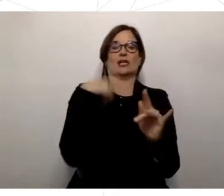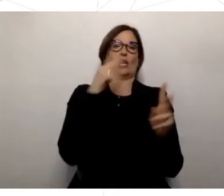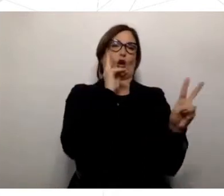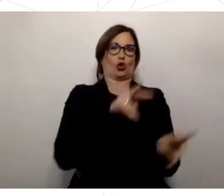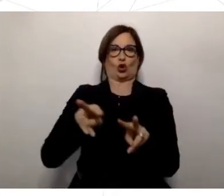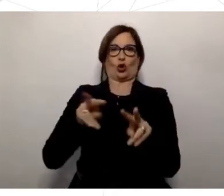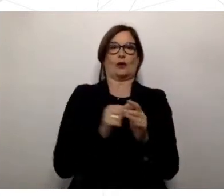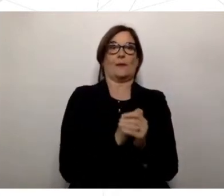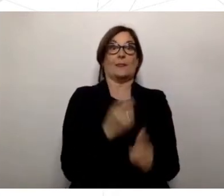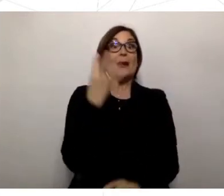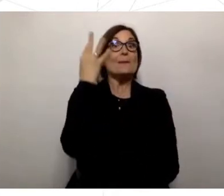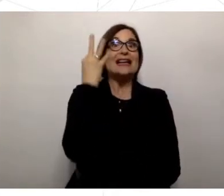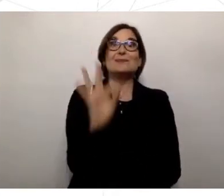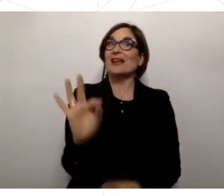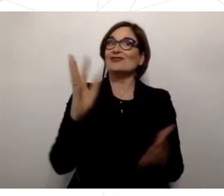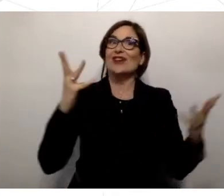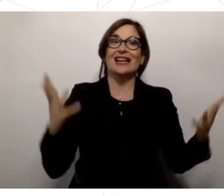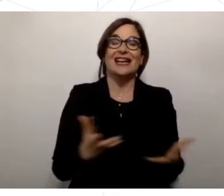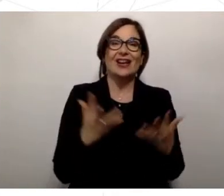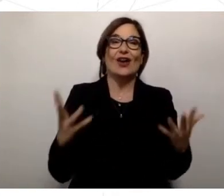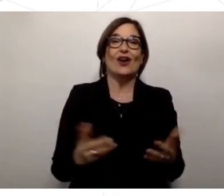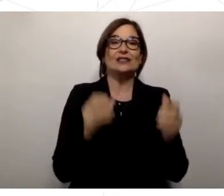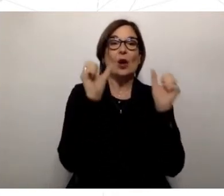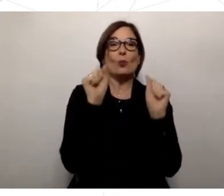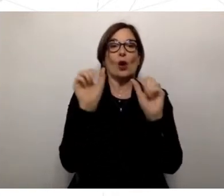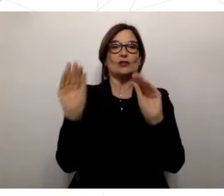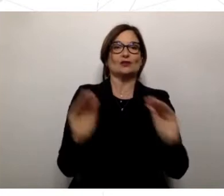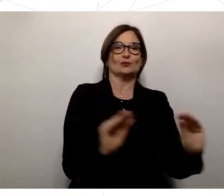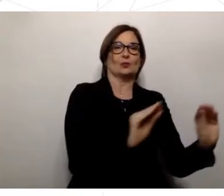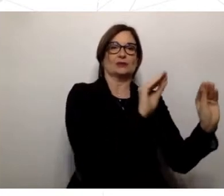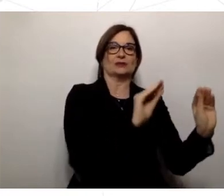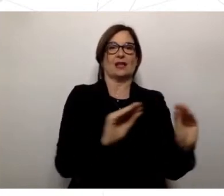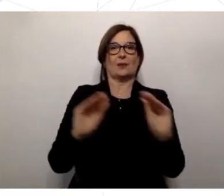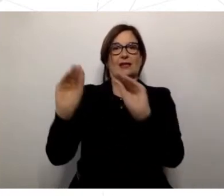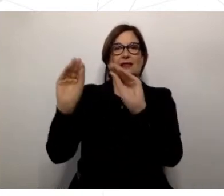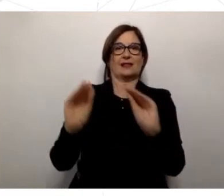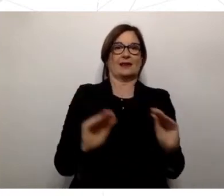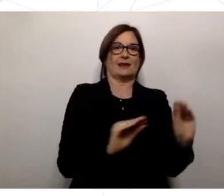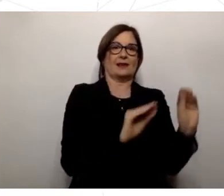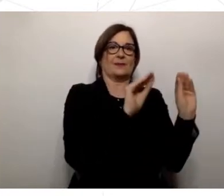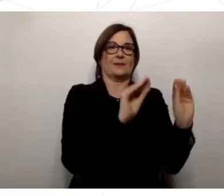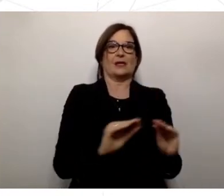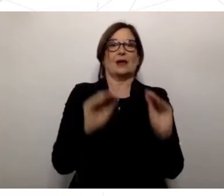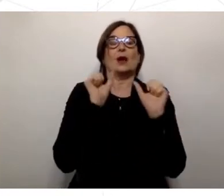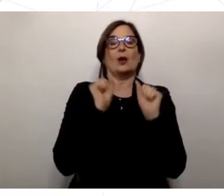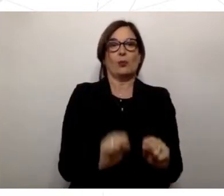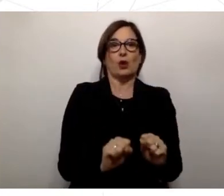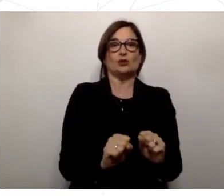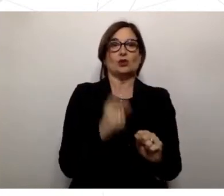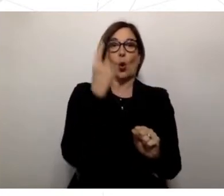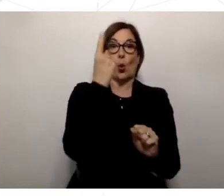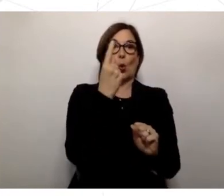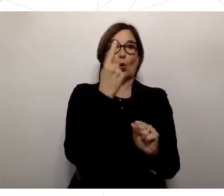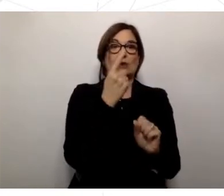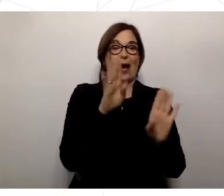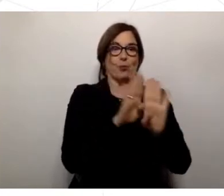What is really special about this, though, is the shift ability, where I can actually assign two functions